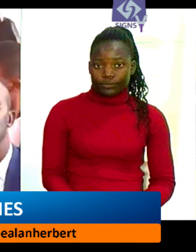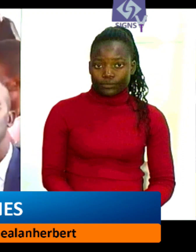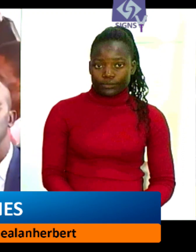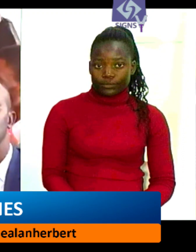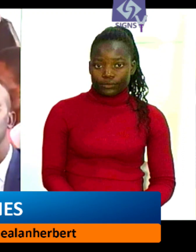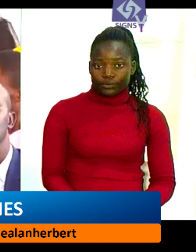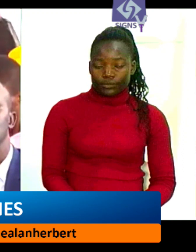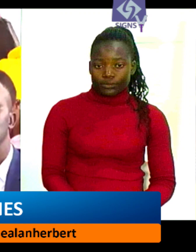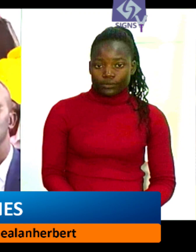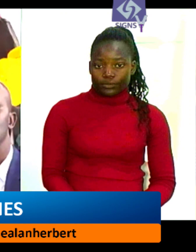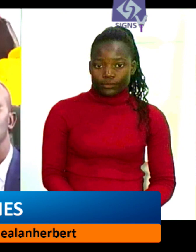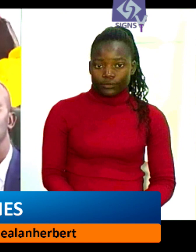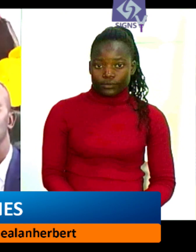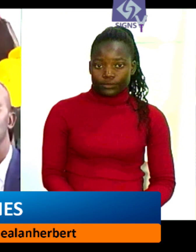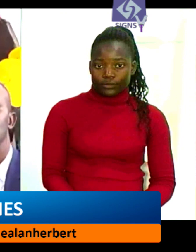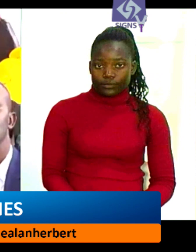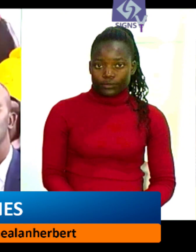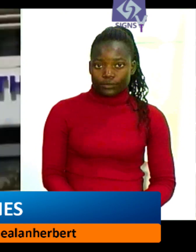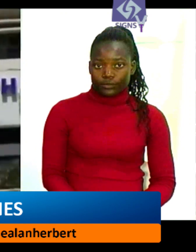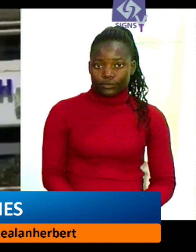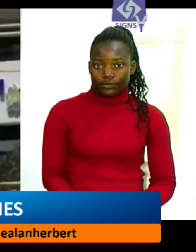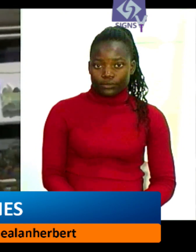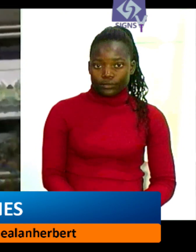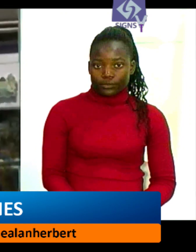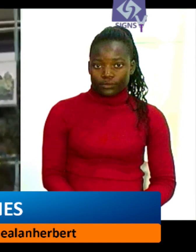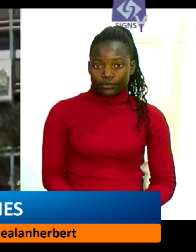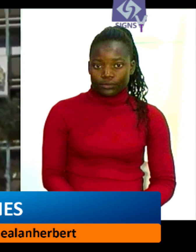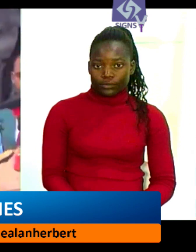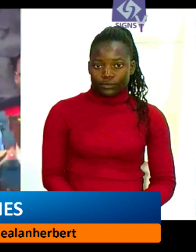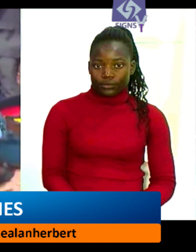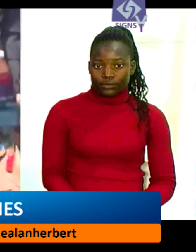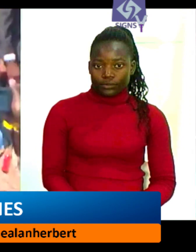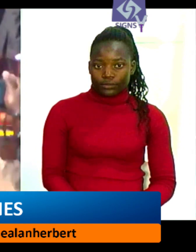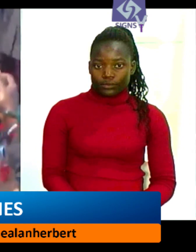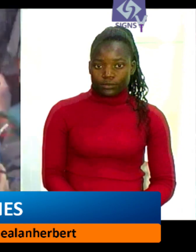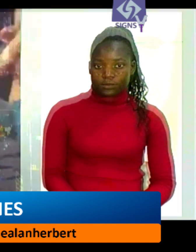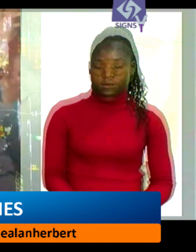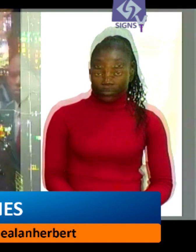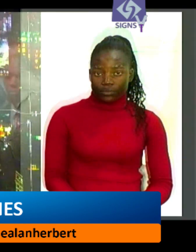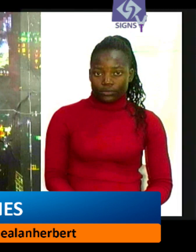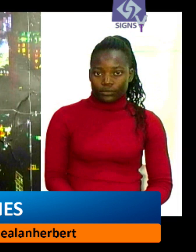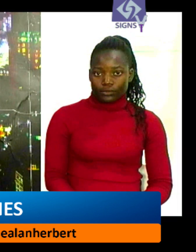condition, on the prevalence of whatever diseases in every part of Kenya.